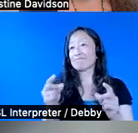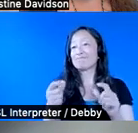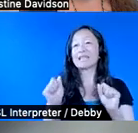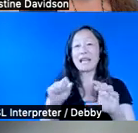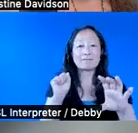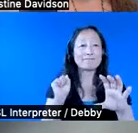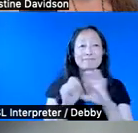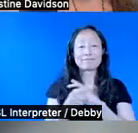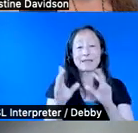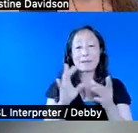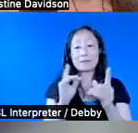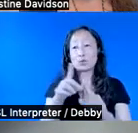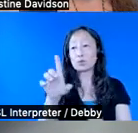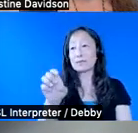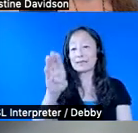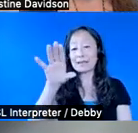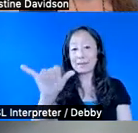Okay,